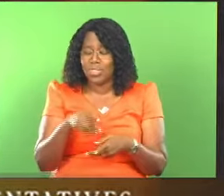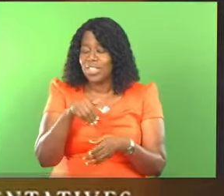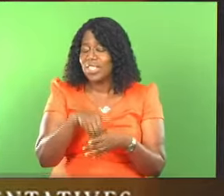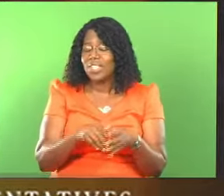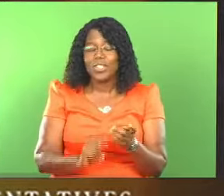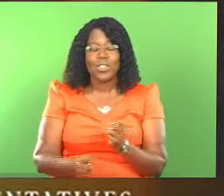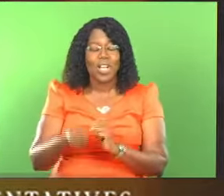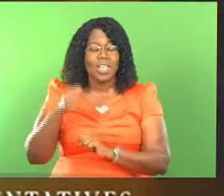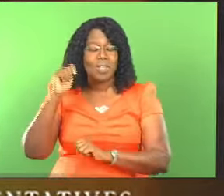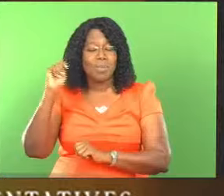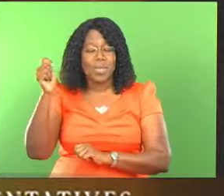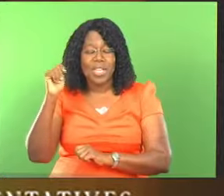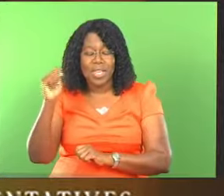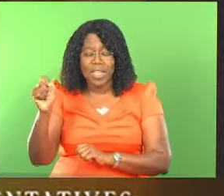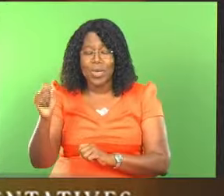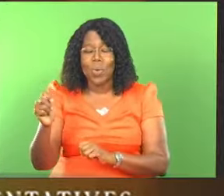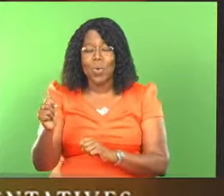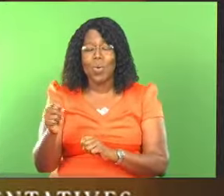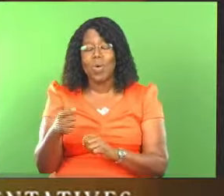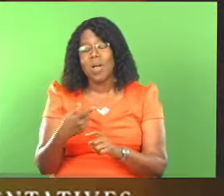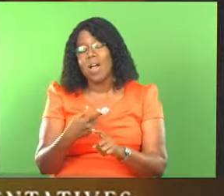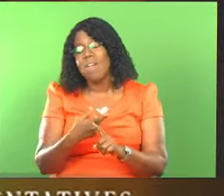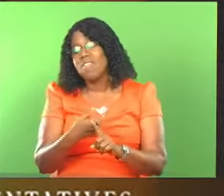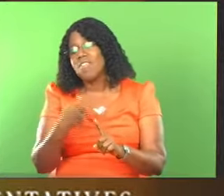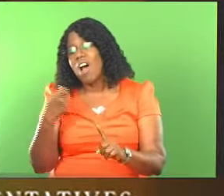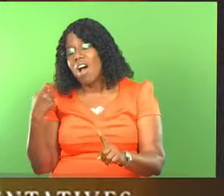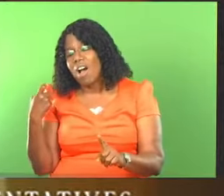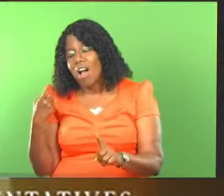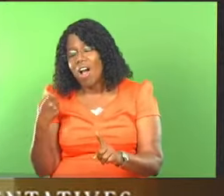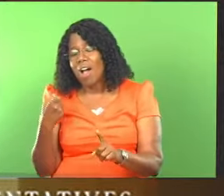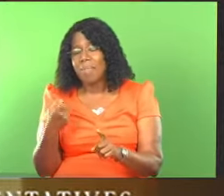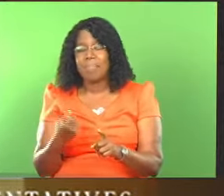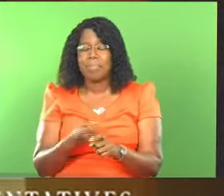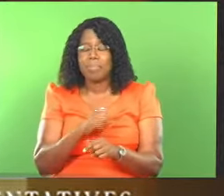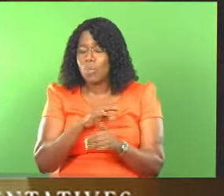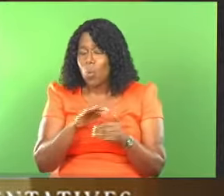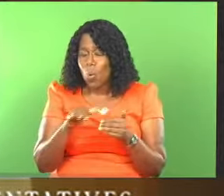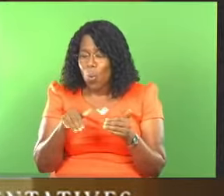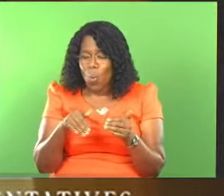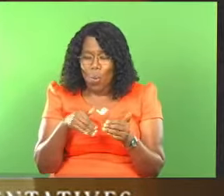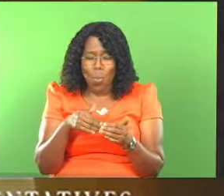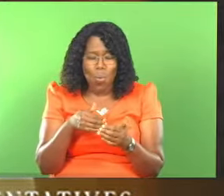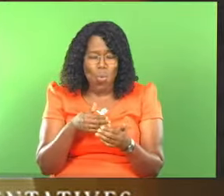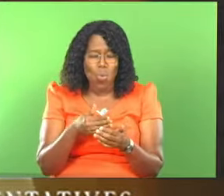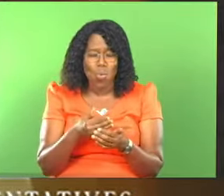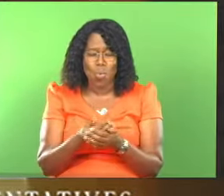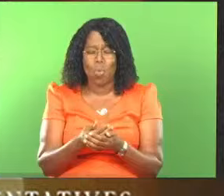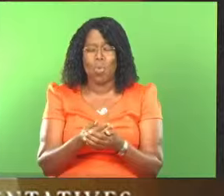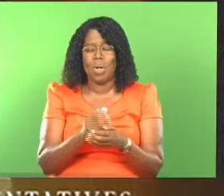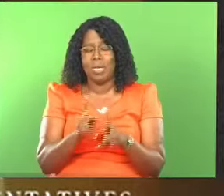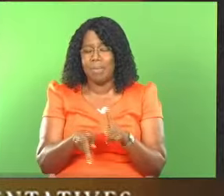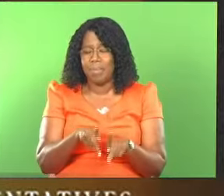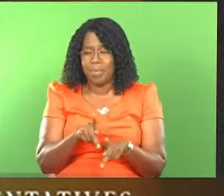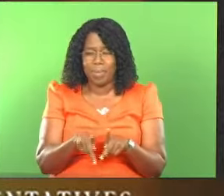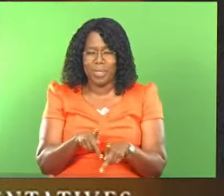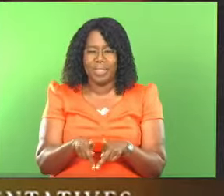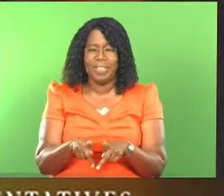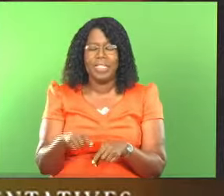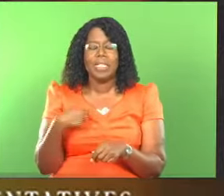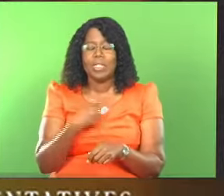may our bonds grow ever deeper and our dreams ever